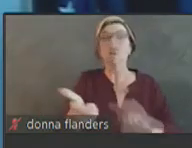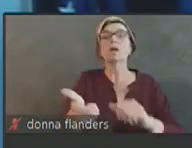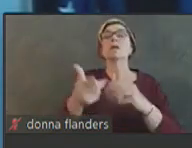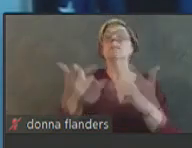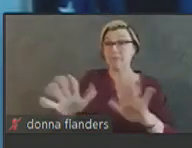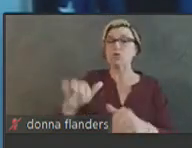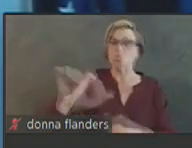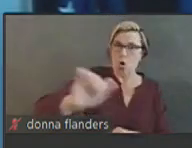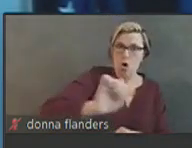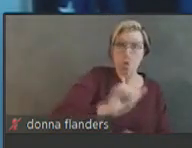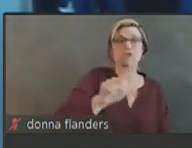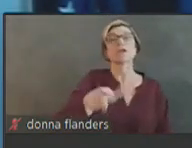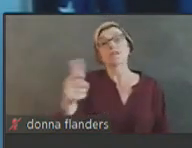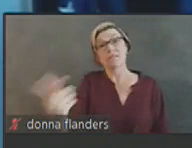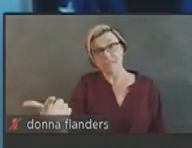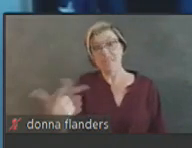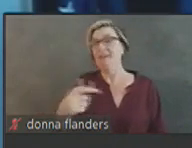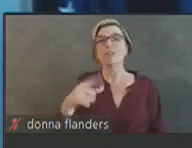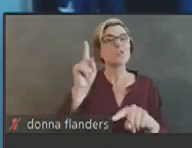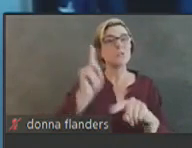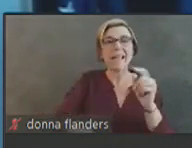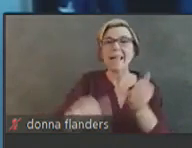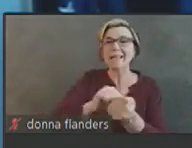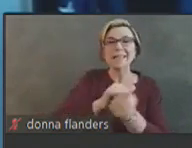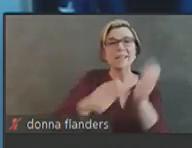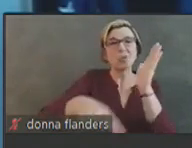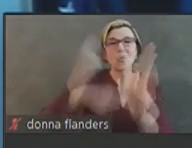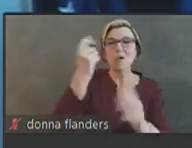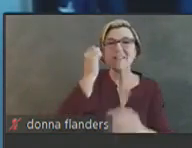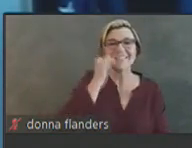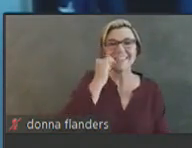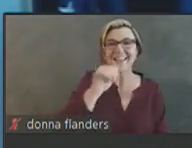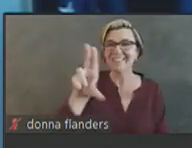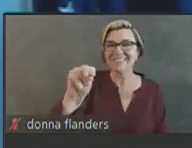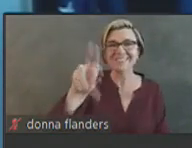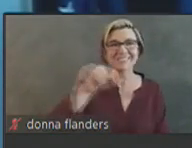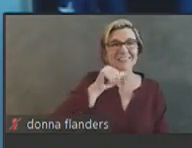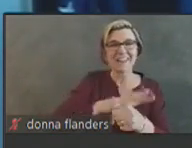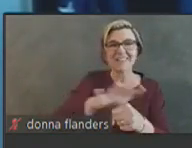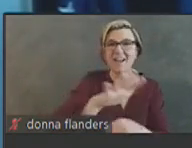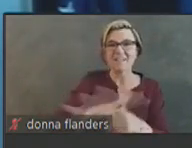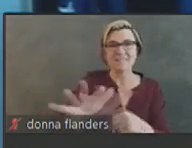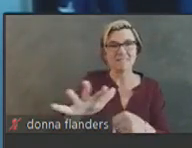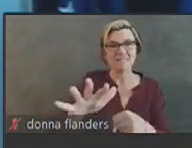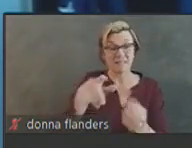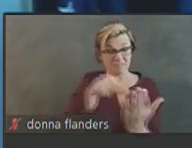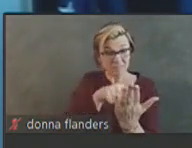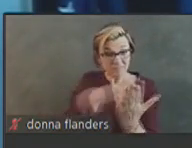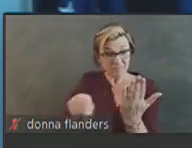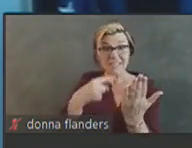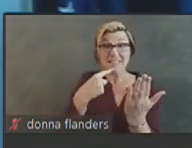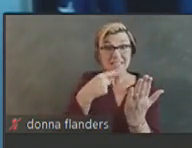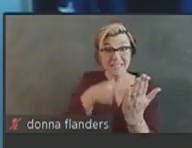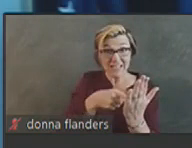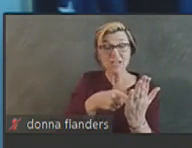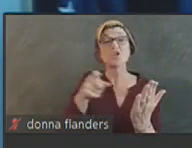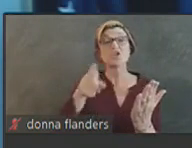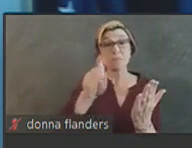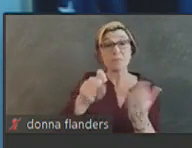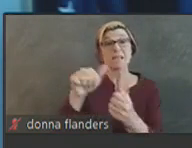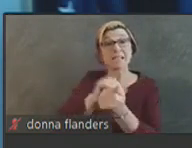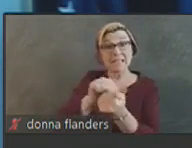bathroom once a day. The regulations, the guidelines suggest that you clean those and sanitize those